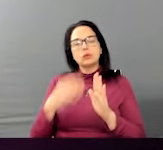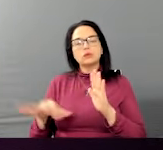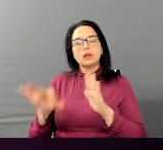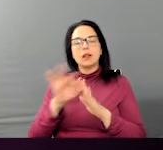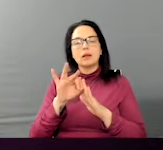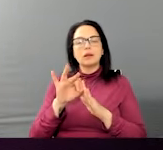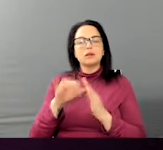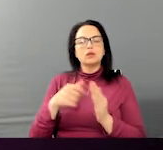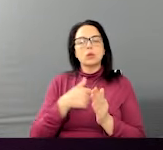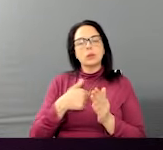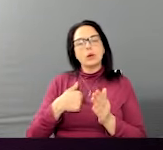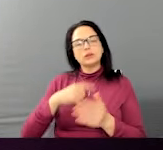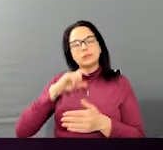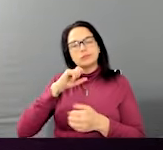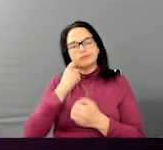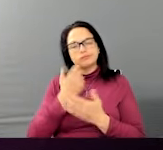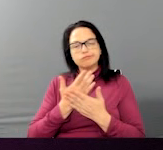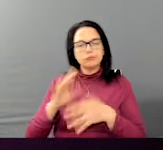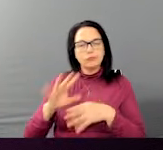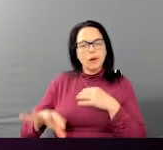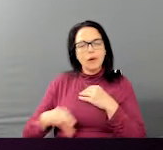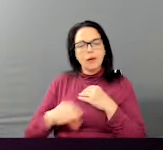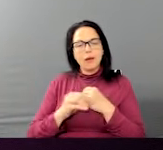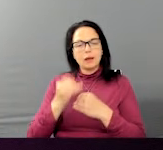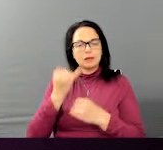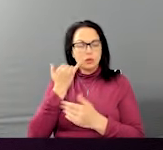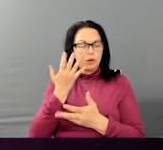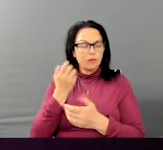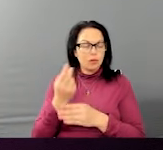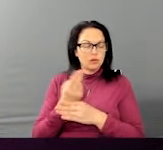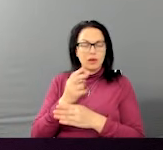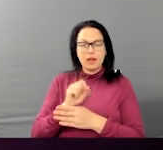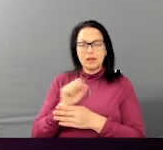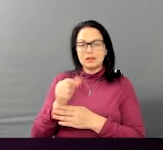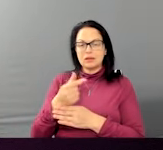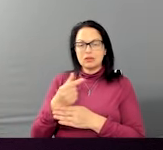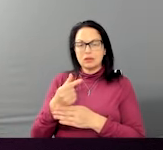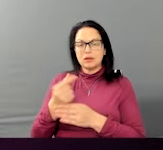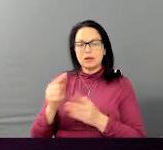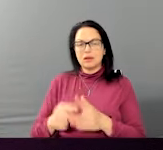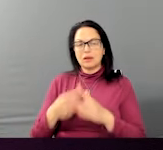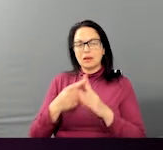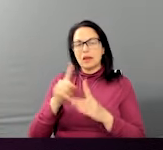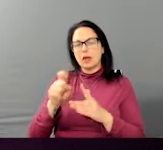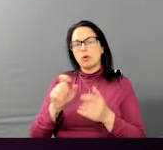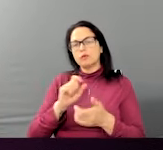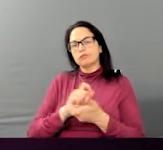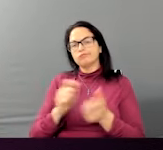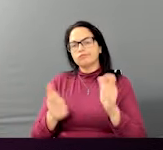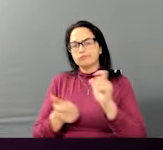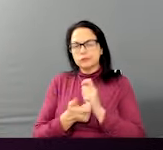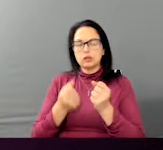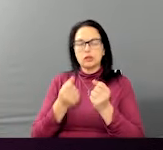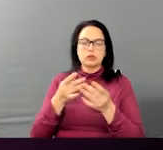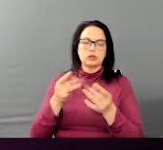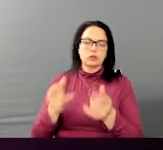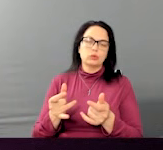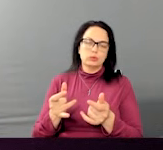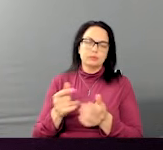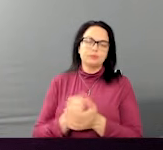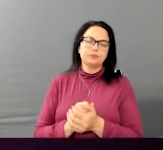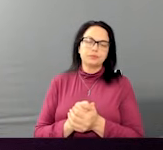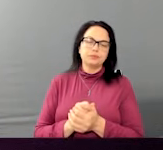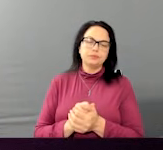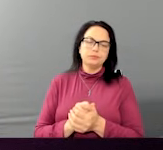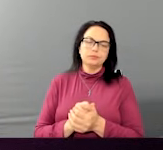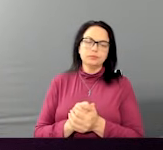dynamic stuff. So if you went with SSG at the beginning, now you have to re-architect the whole solution. You're like, oh man, now we need, well, actually what normally